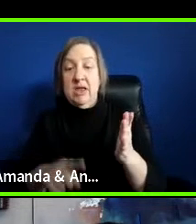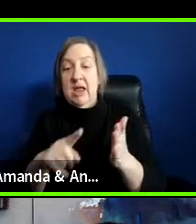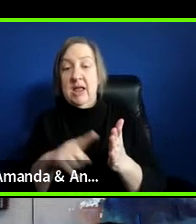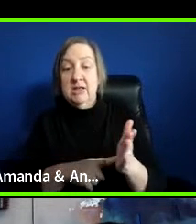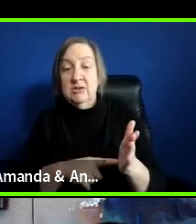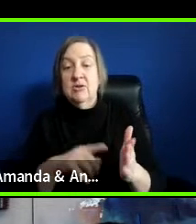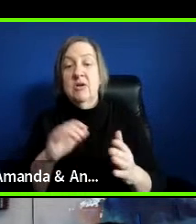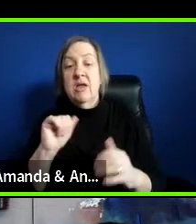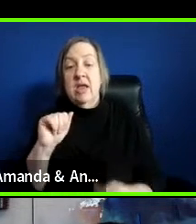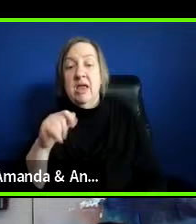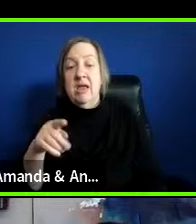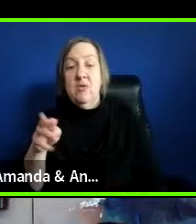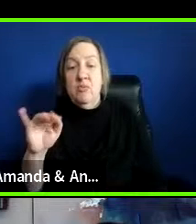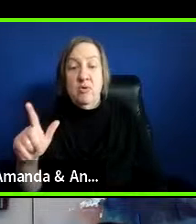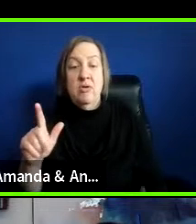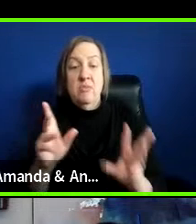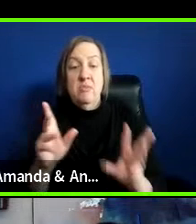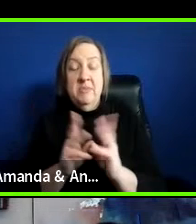our April meeting